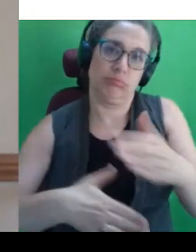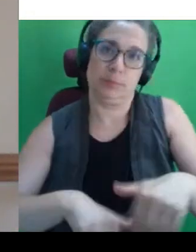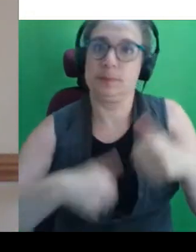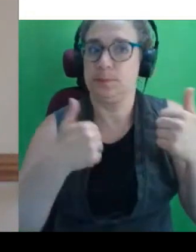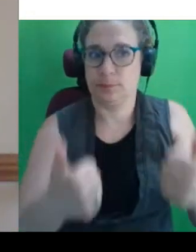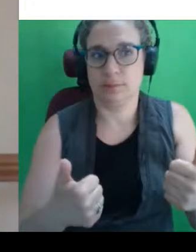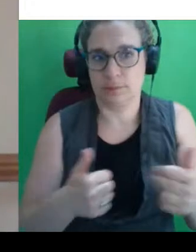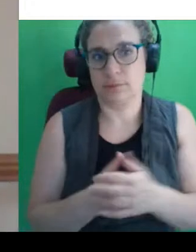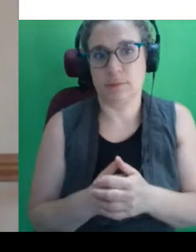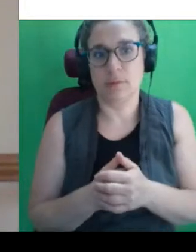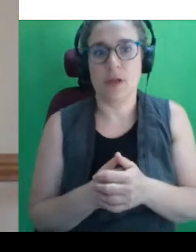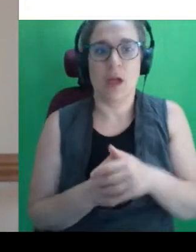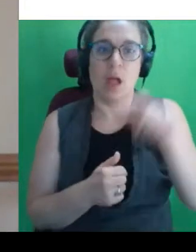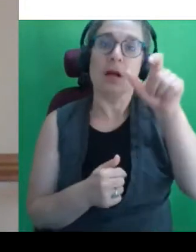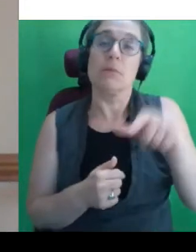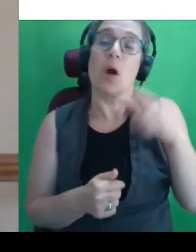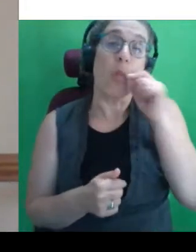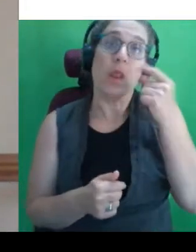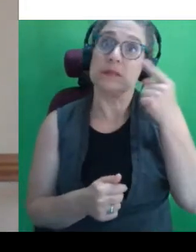clinical benefit.